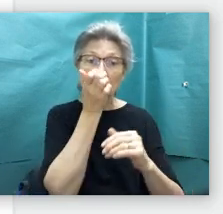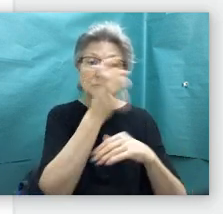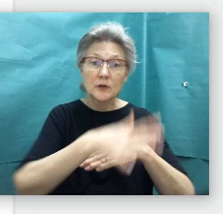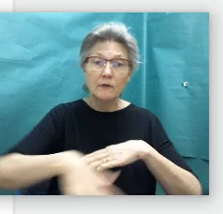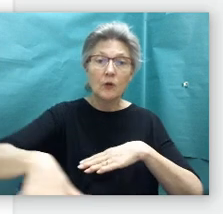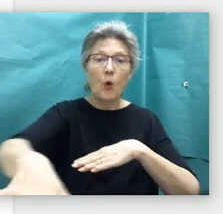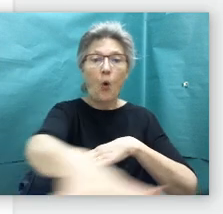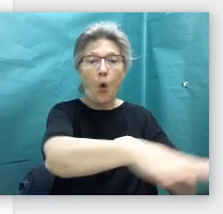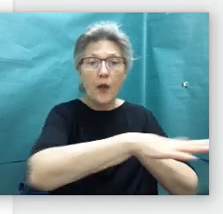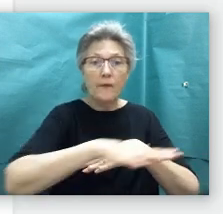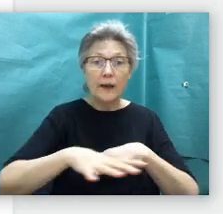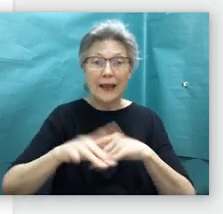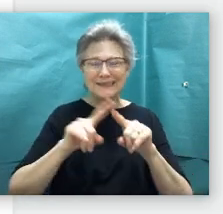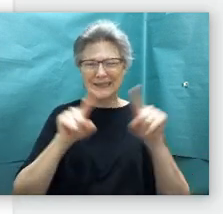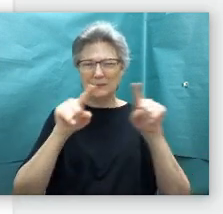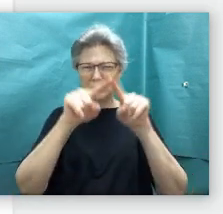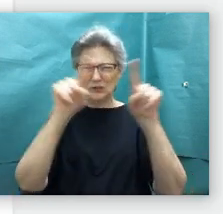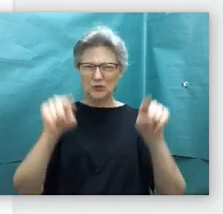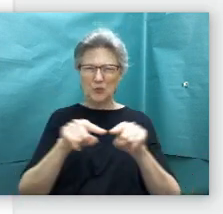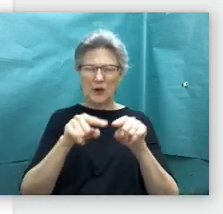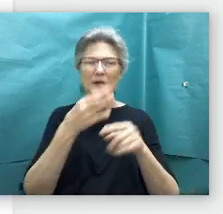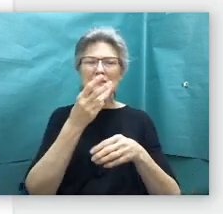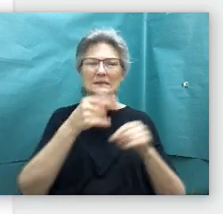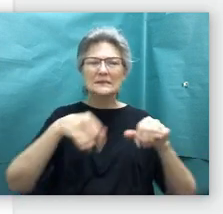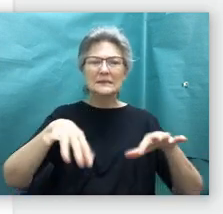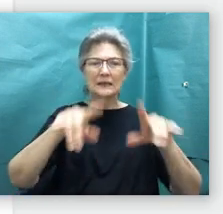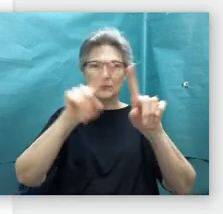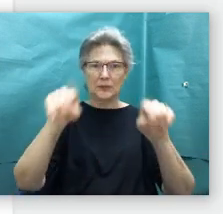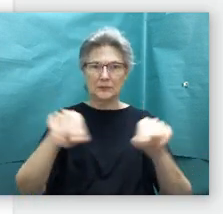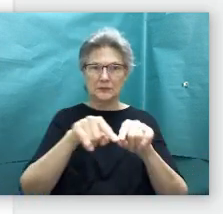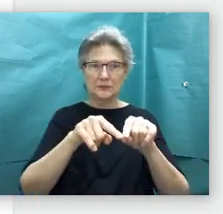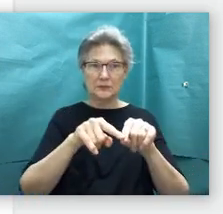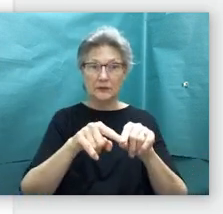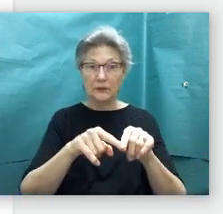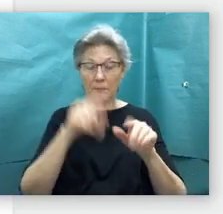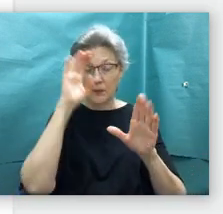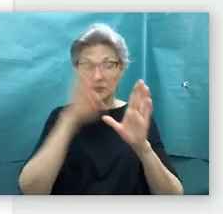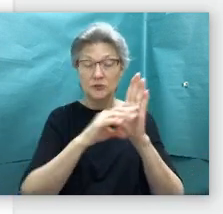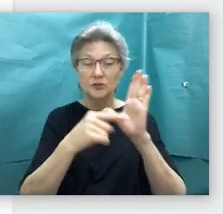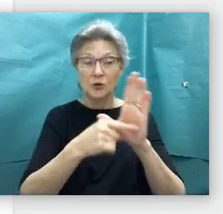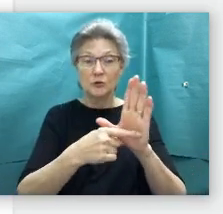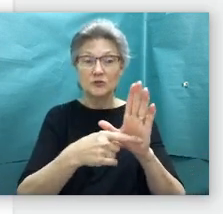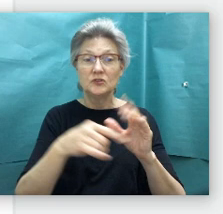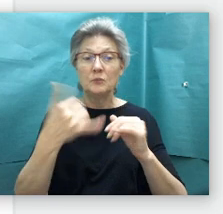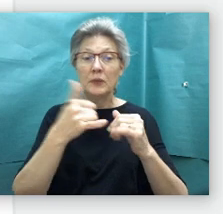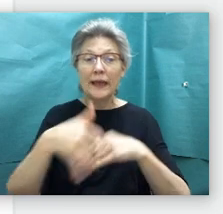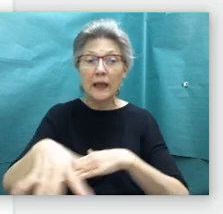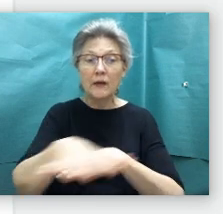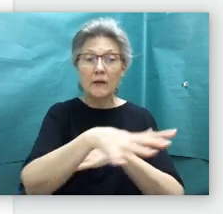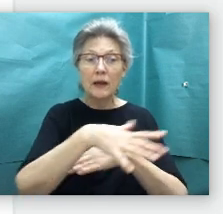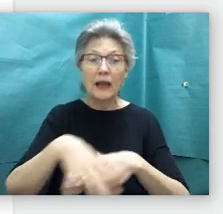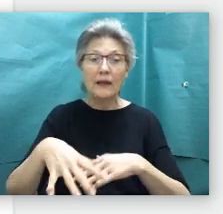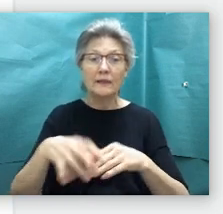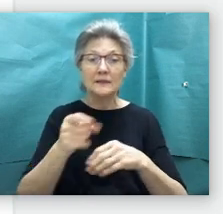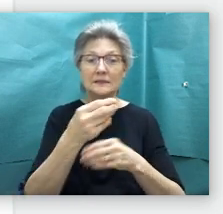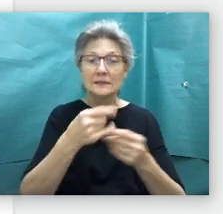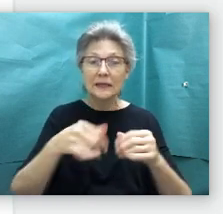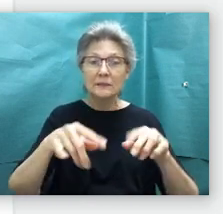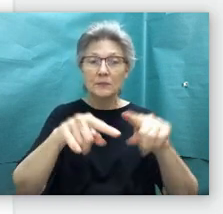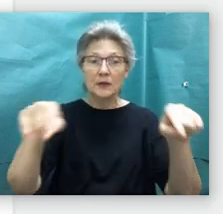sandbox. The diagram shows the playground and the sandbox. How many square yards of grass will the landscaper